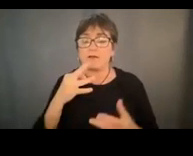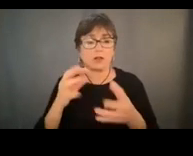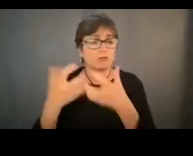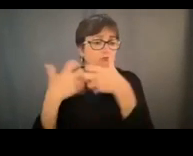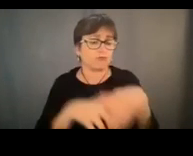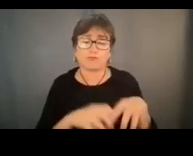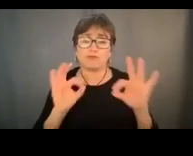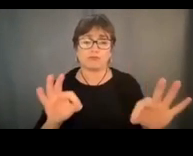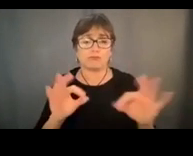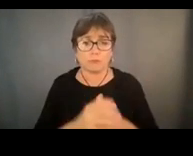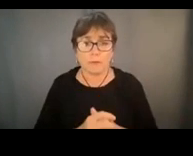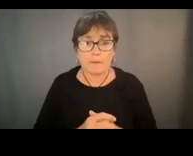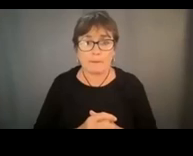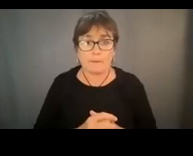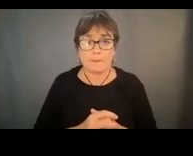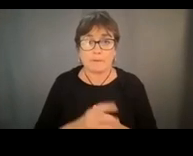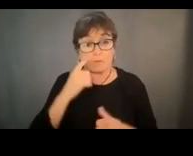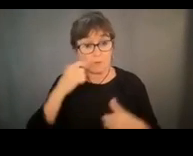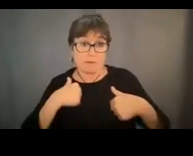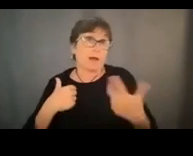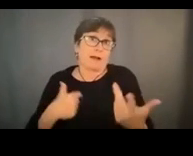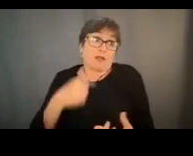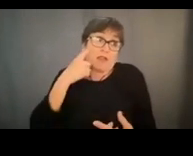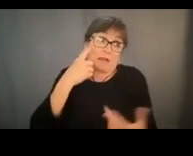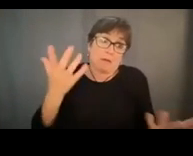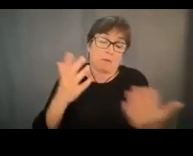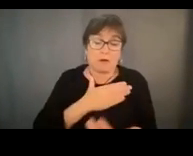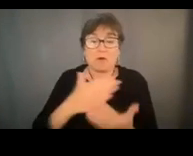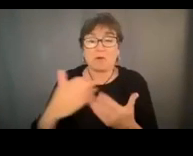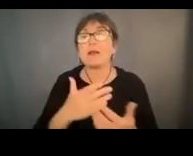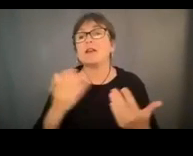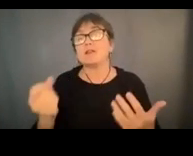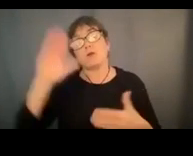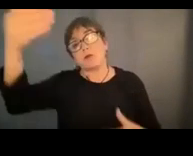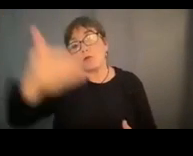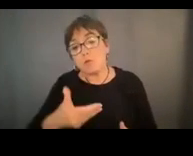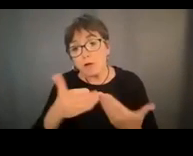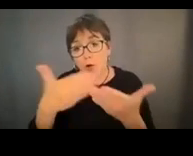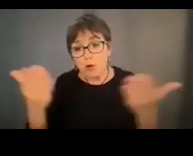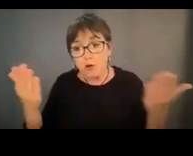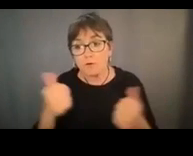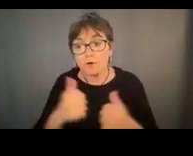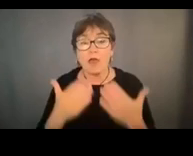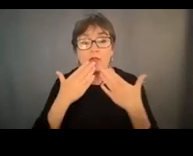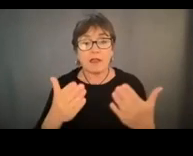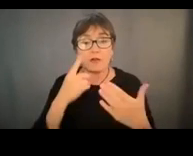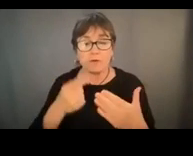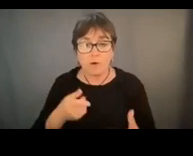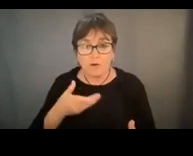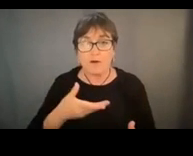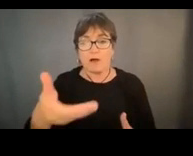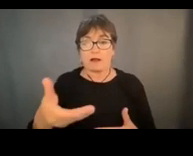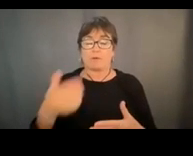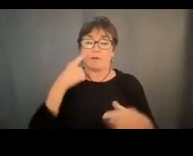smoothly on my end, as far as I can tell. So I just want to welcome everyone and thank you all for inviting me to